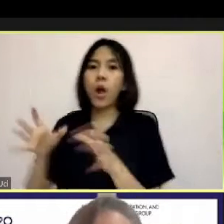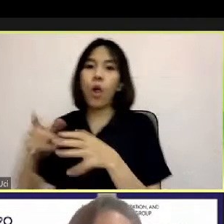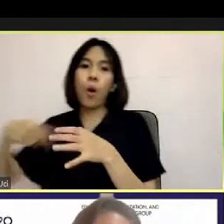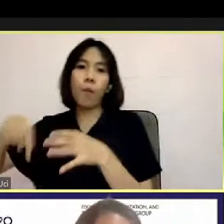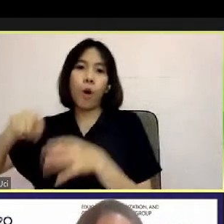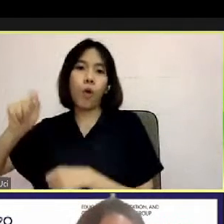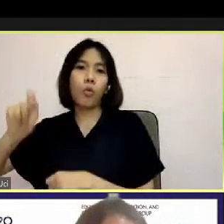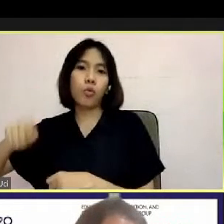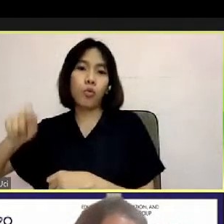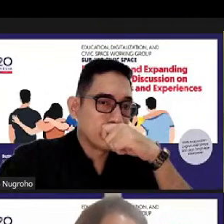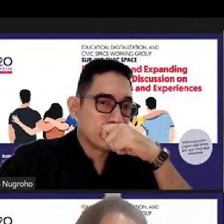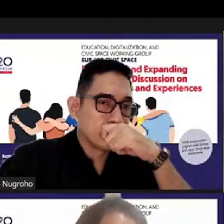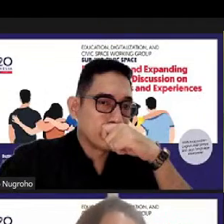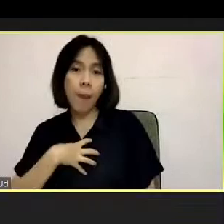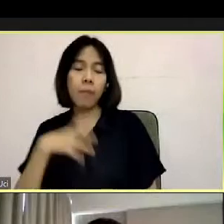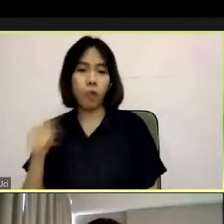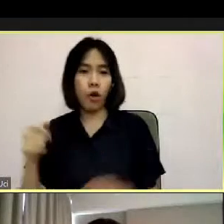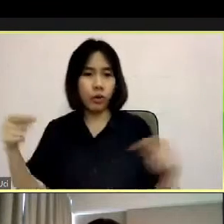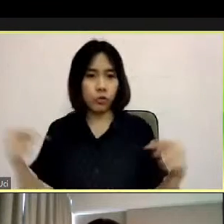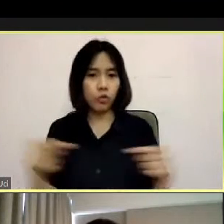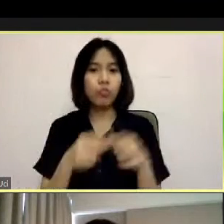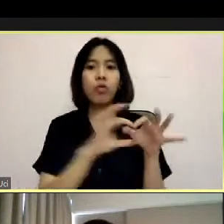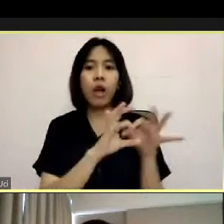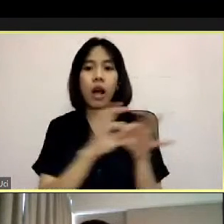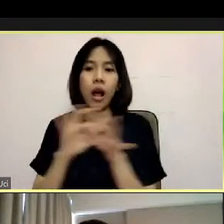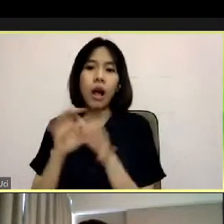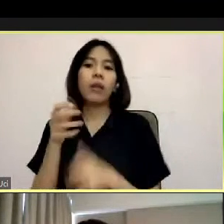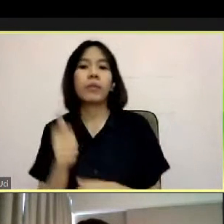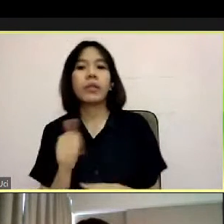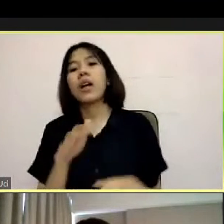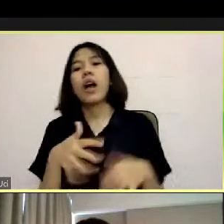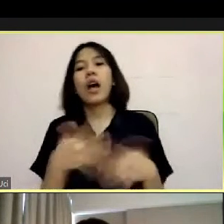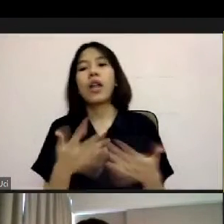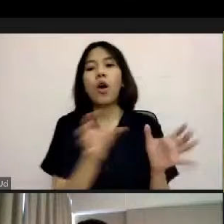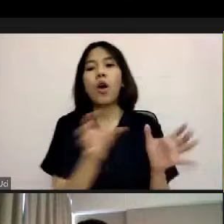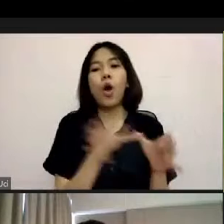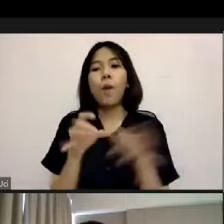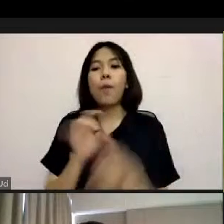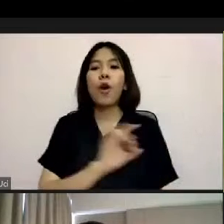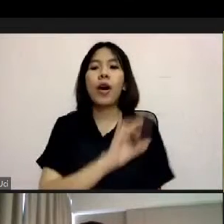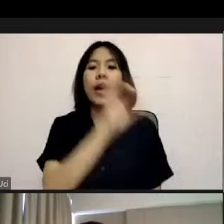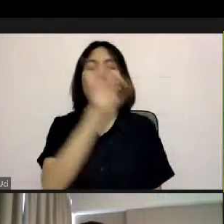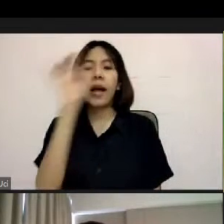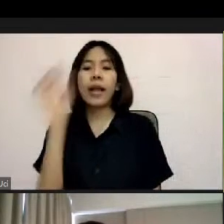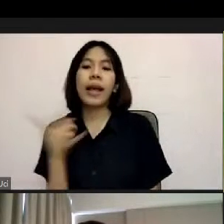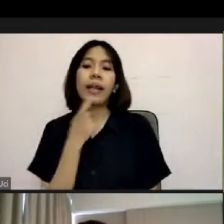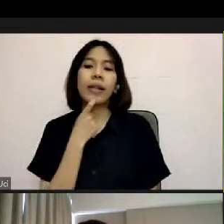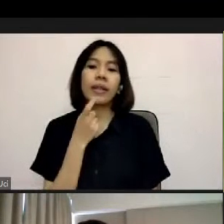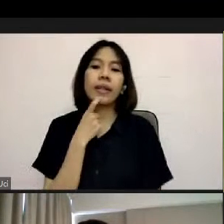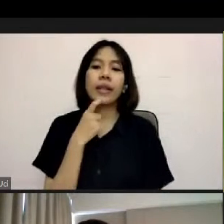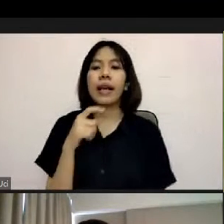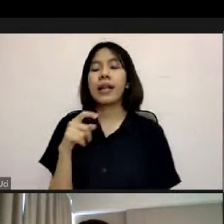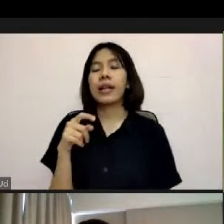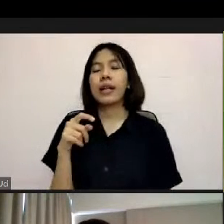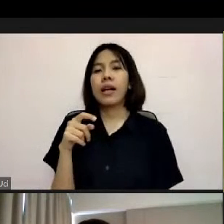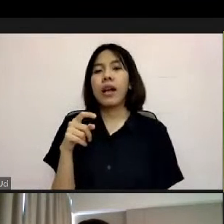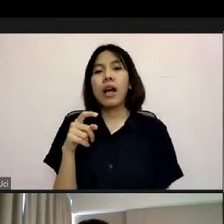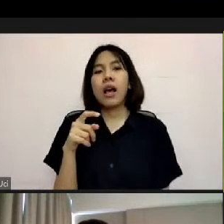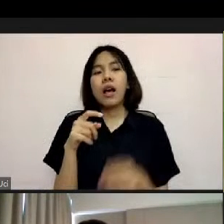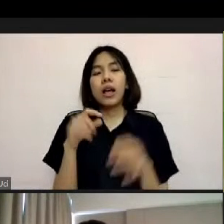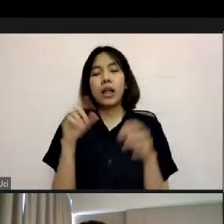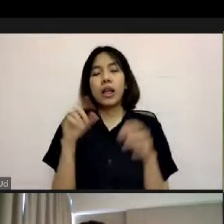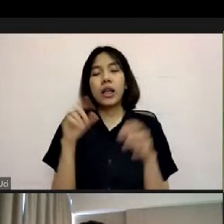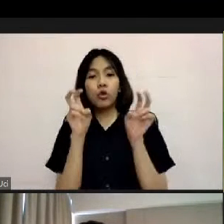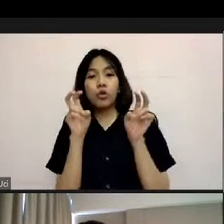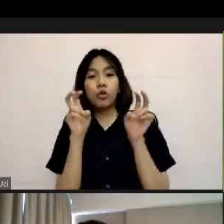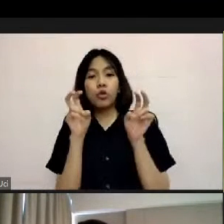law enforcers, or maybe the human rights actors, or people who works